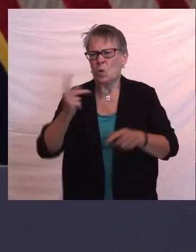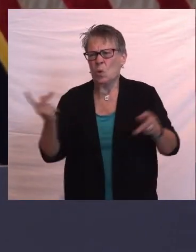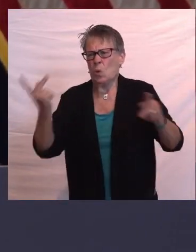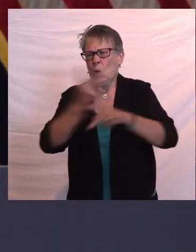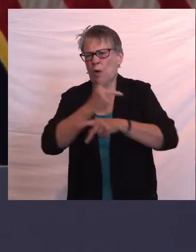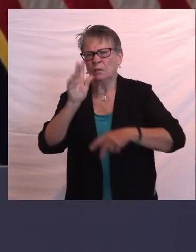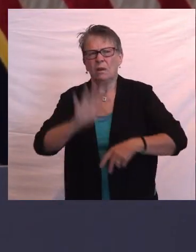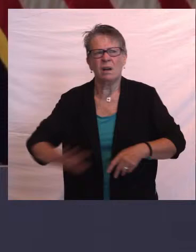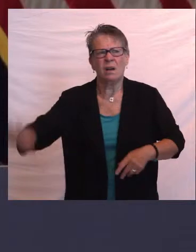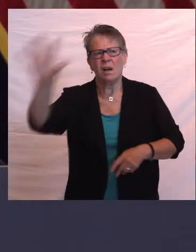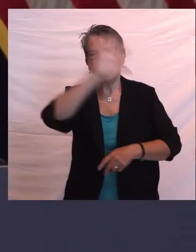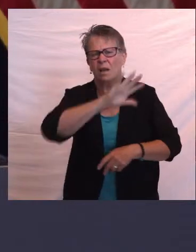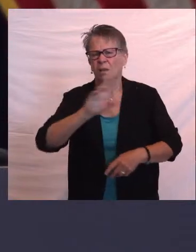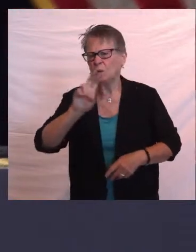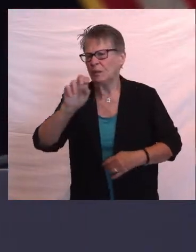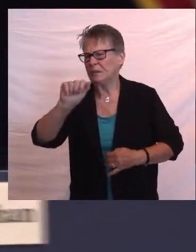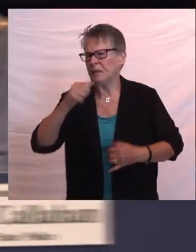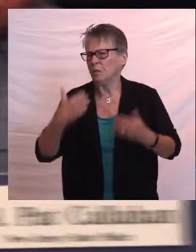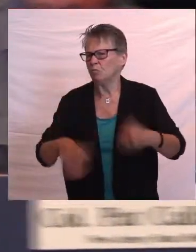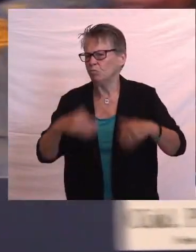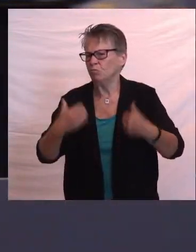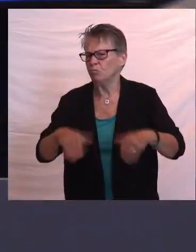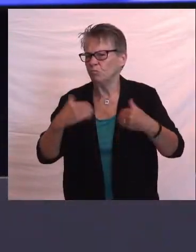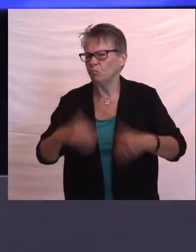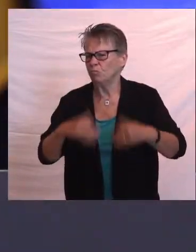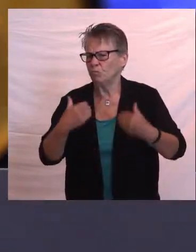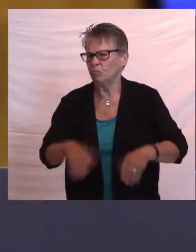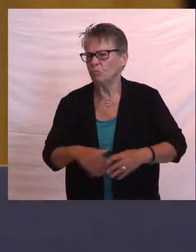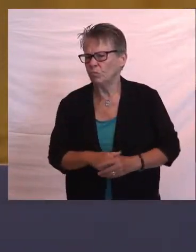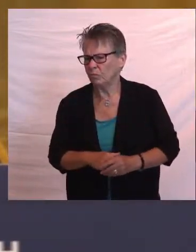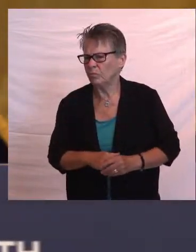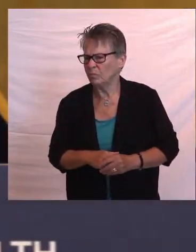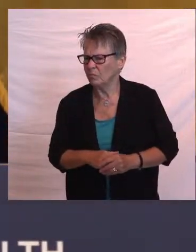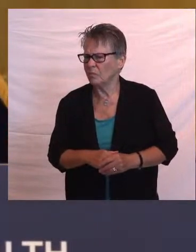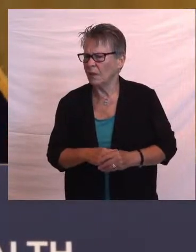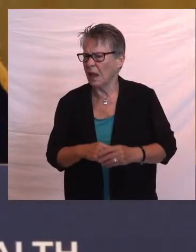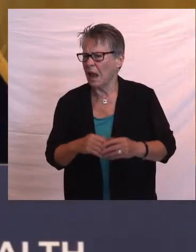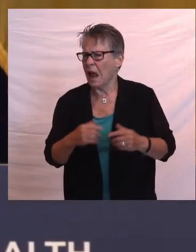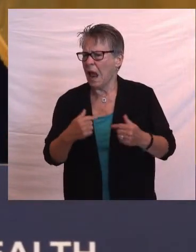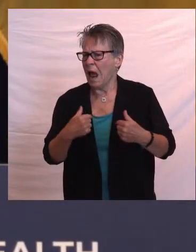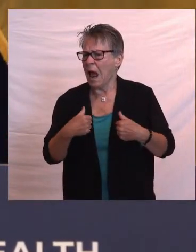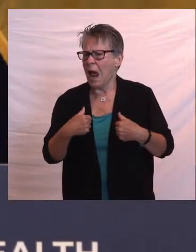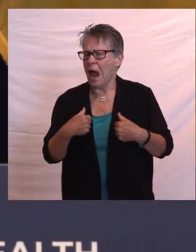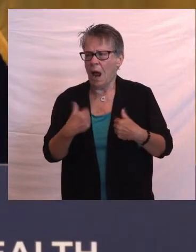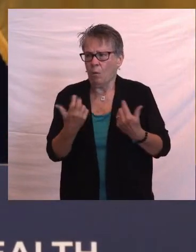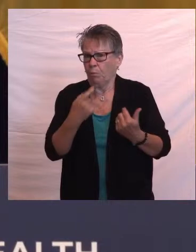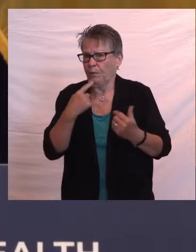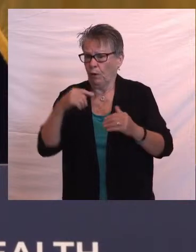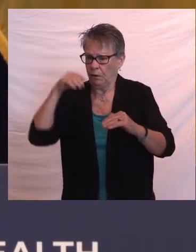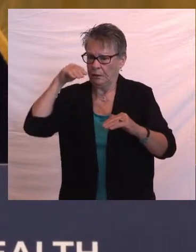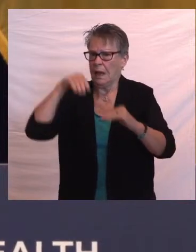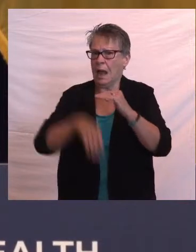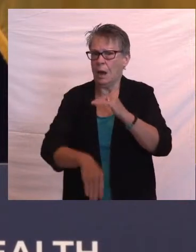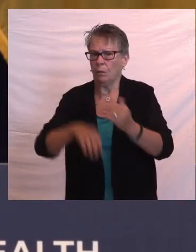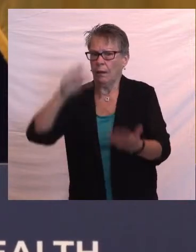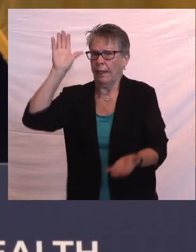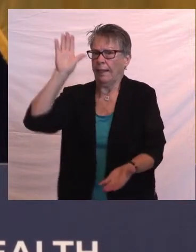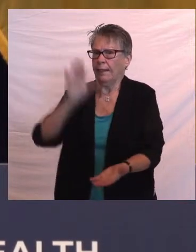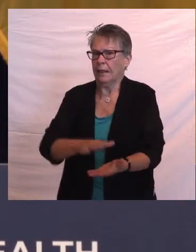going down 15% a year. So that's it for today. I want to thank Judy and Tina,